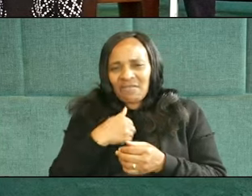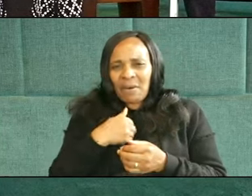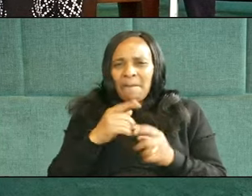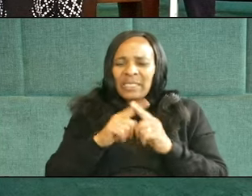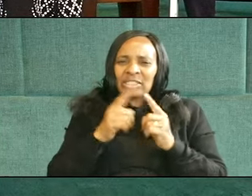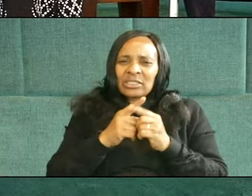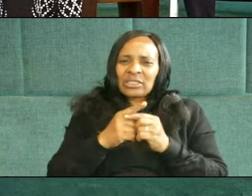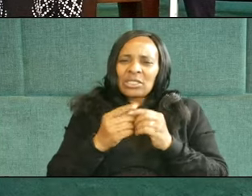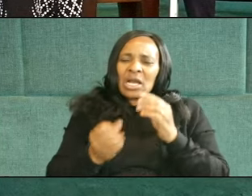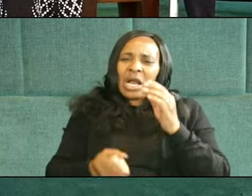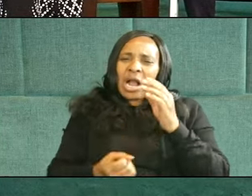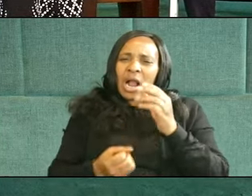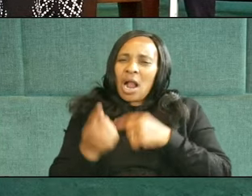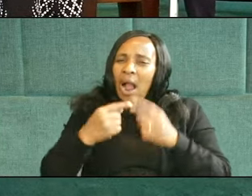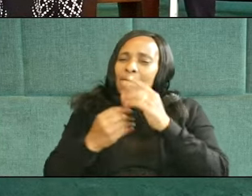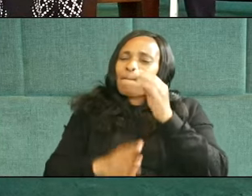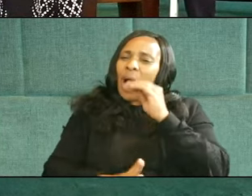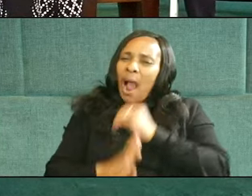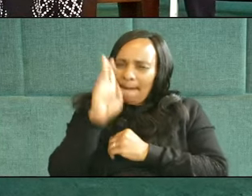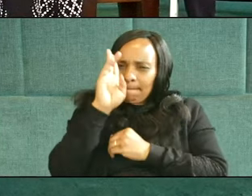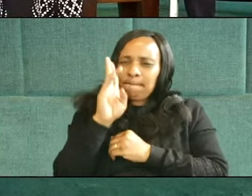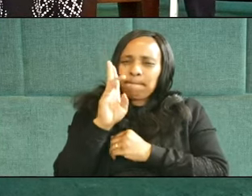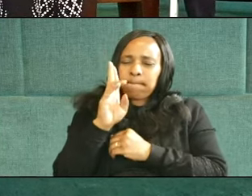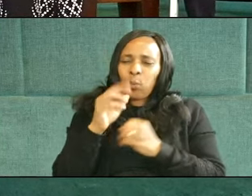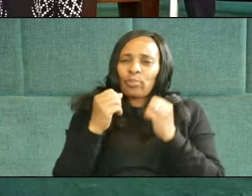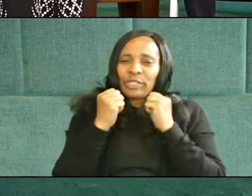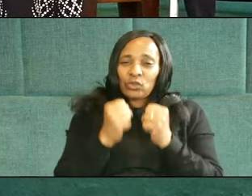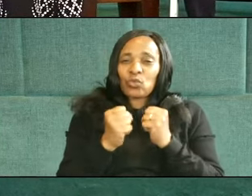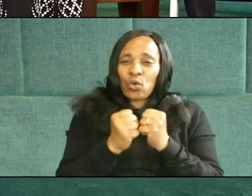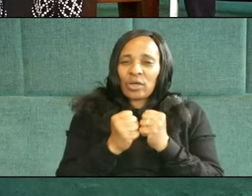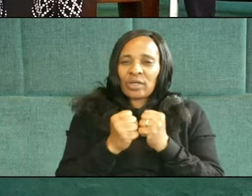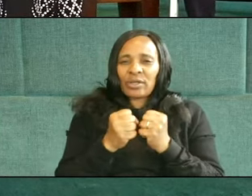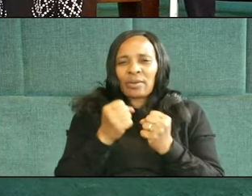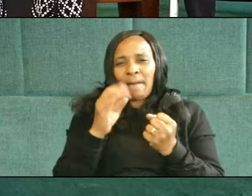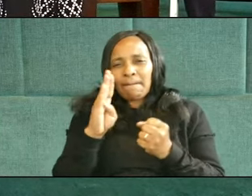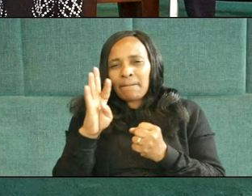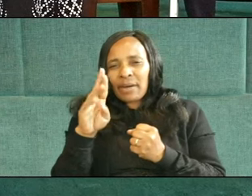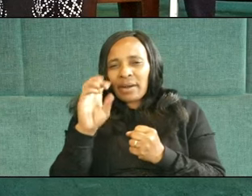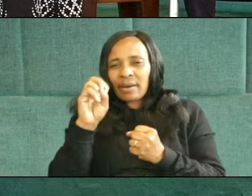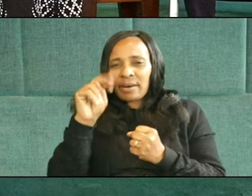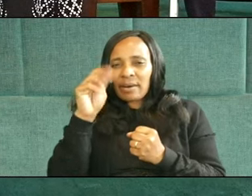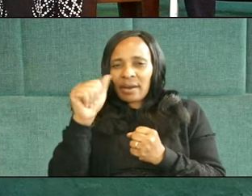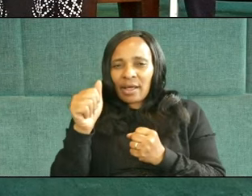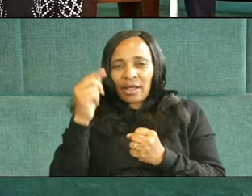occasion. How can we learn from that, Brenda? Well, what are your thoughts?